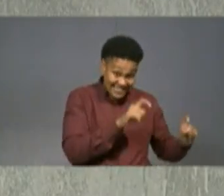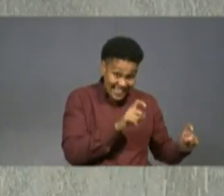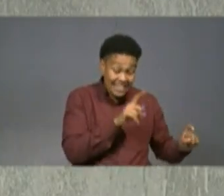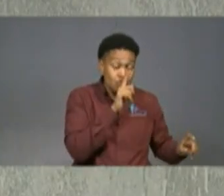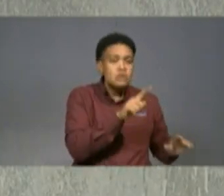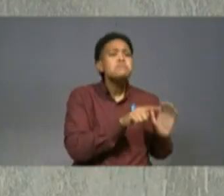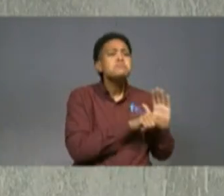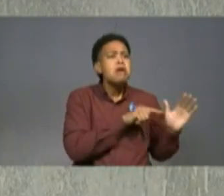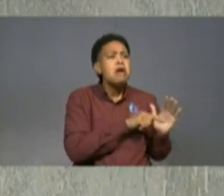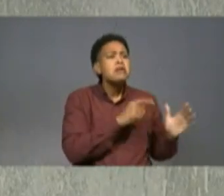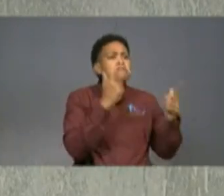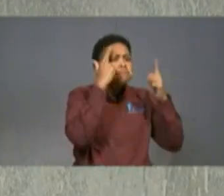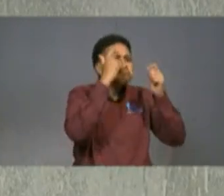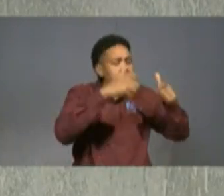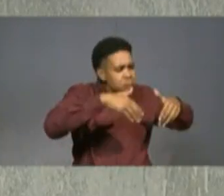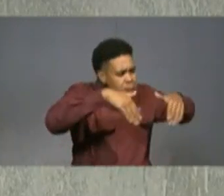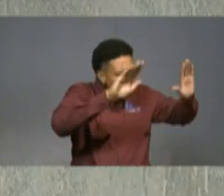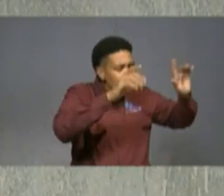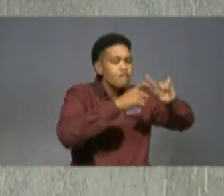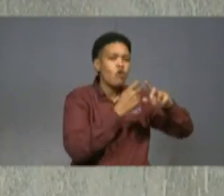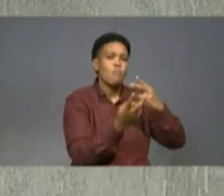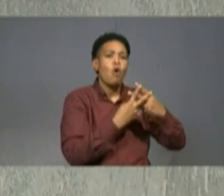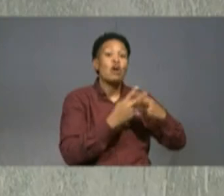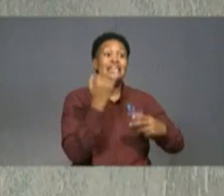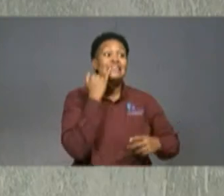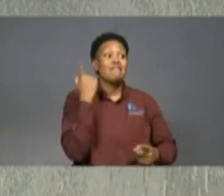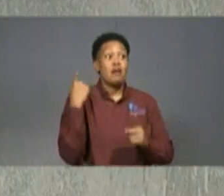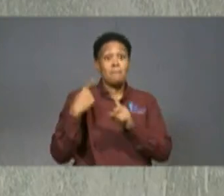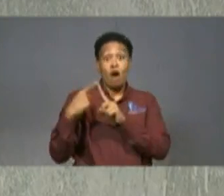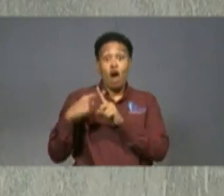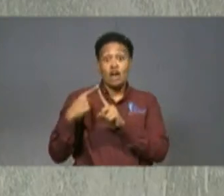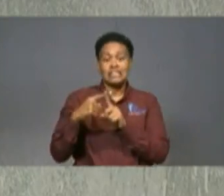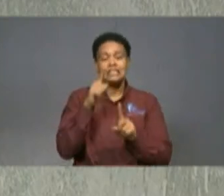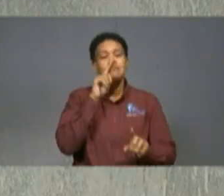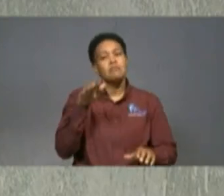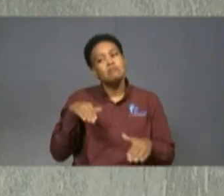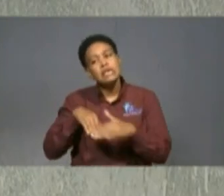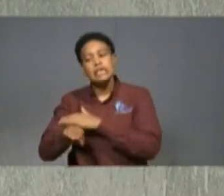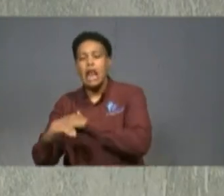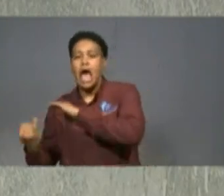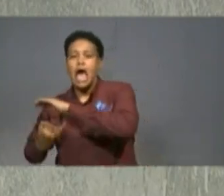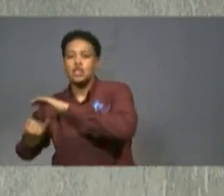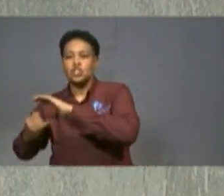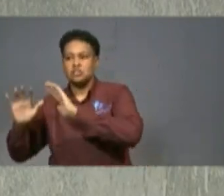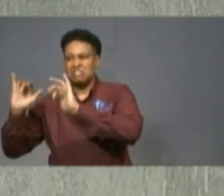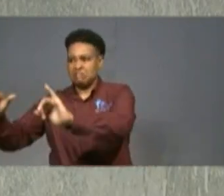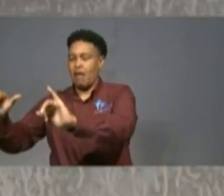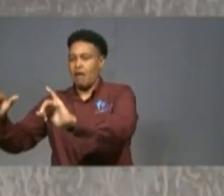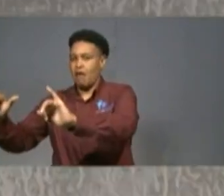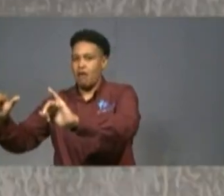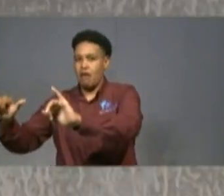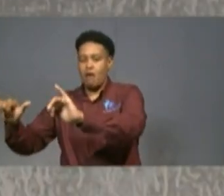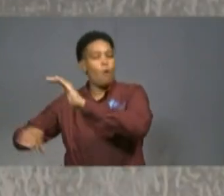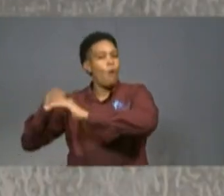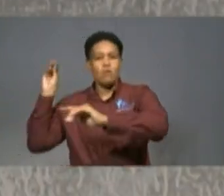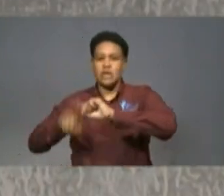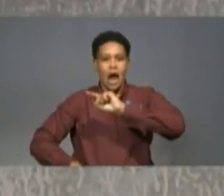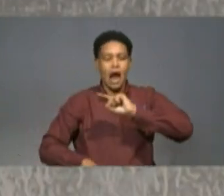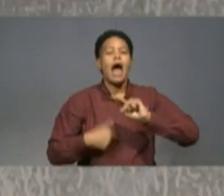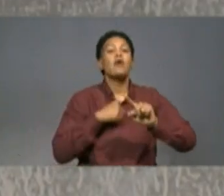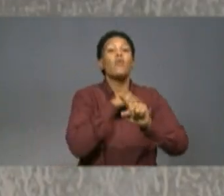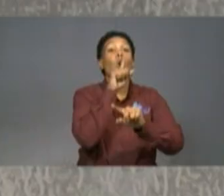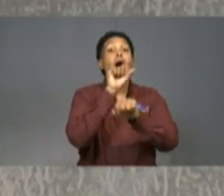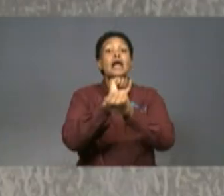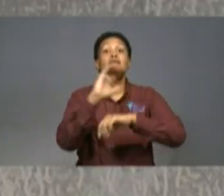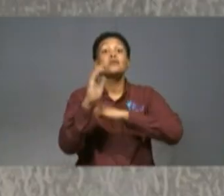out negative, then you are released from quarantine. If it is positive, then you go into isolation. We will also ensure that we can